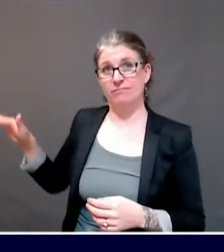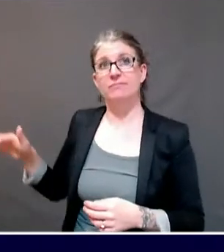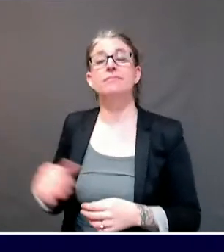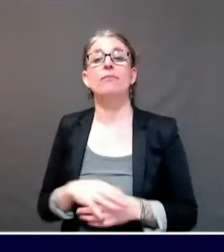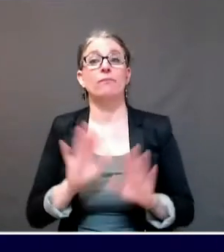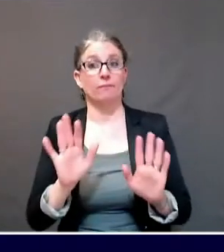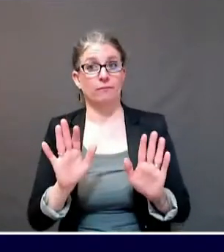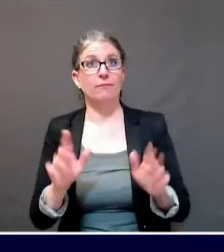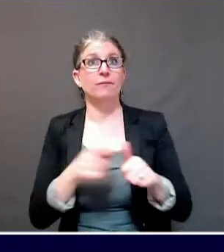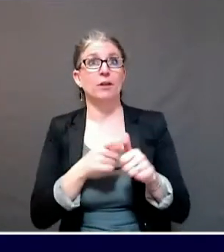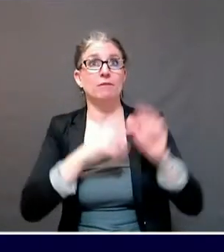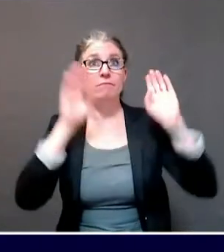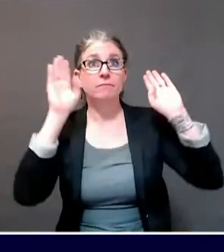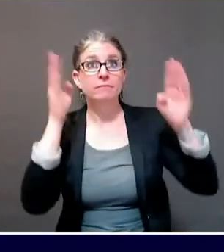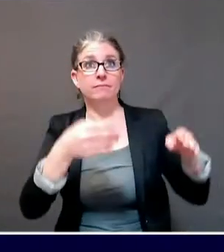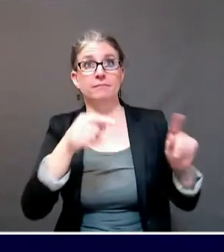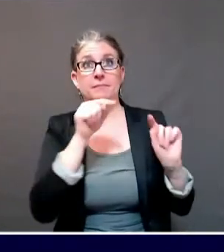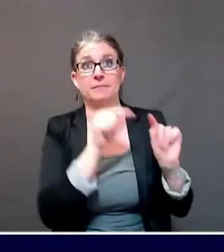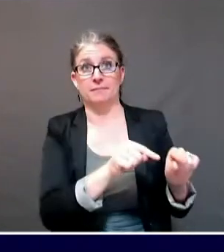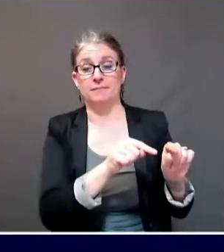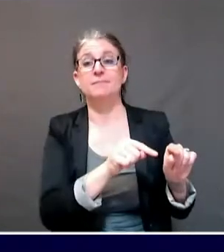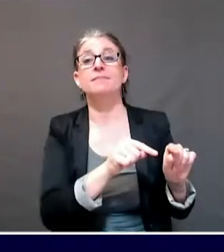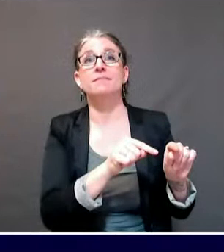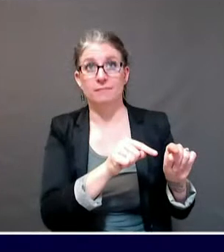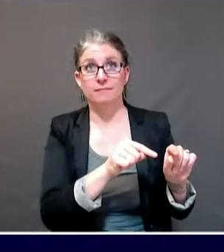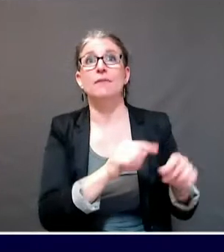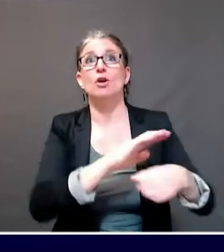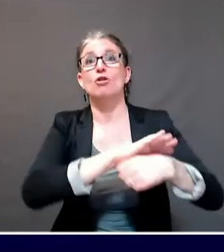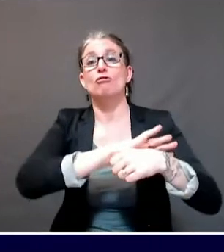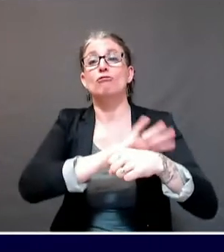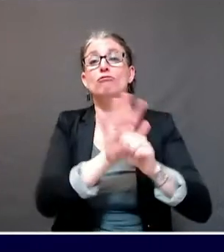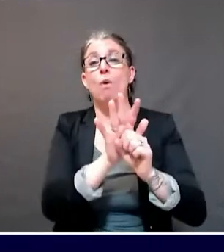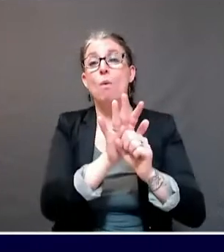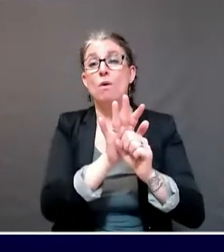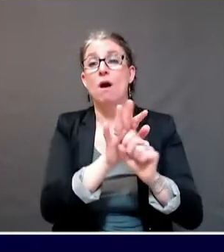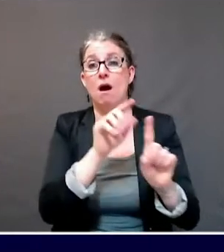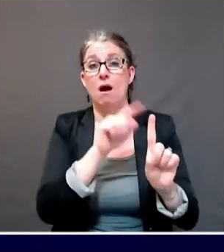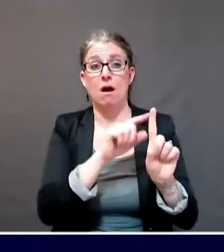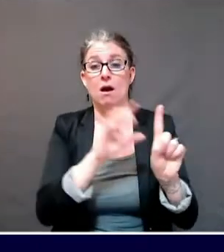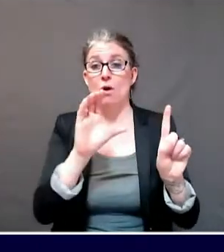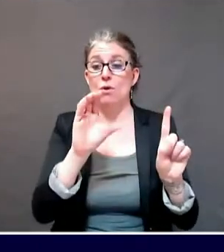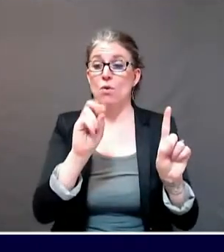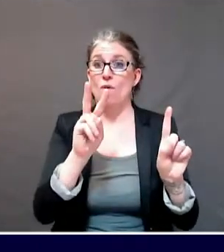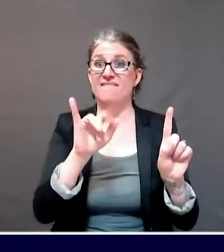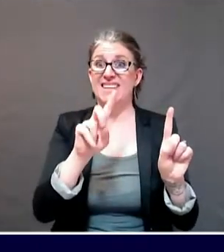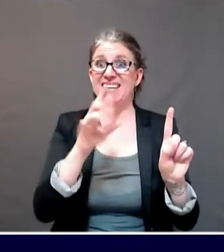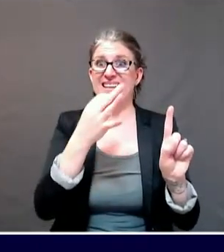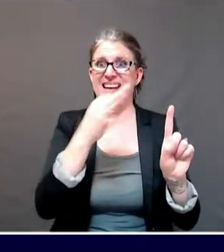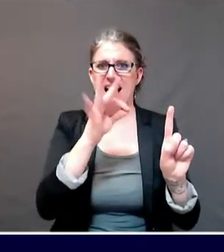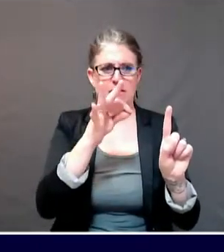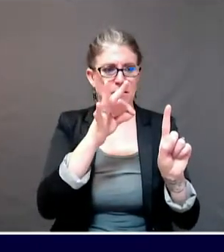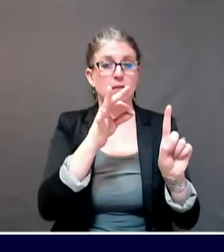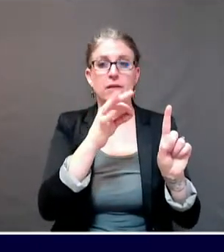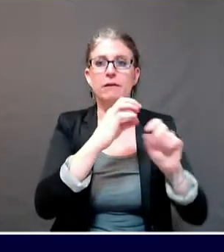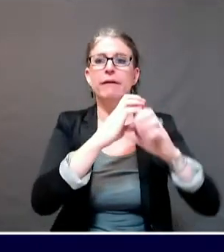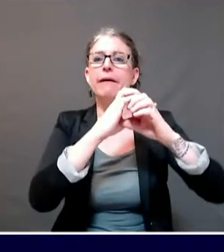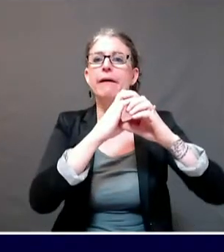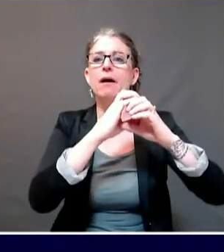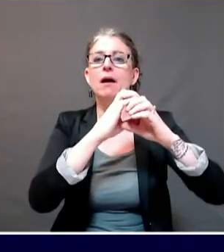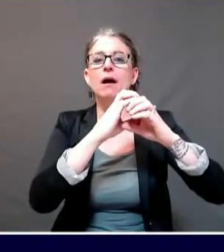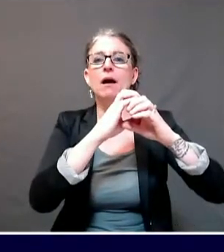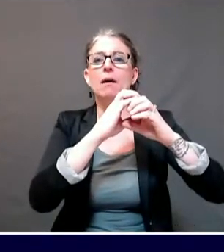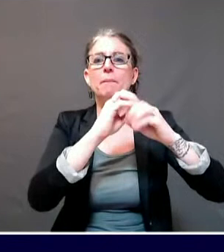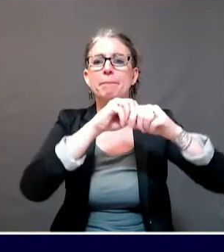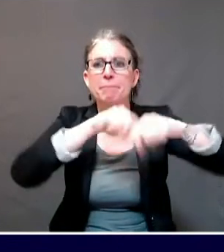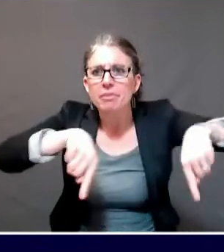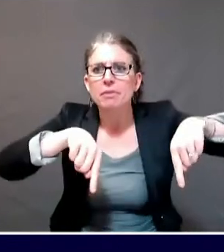way across the globe, and then take a moment, as I've tried to do recently, to answer some of your questions